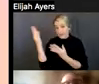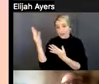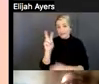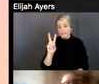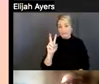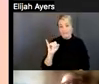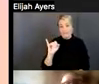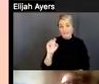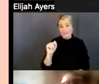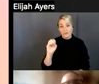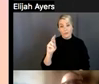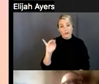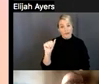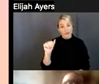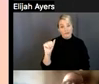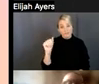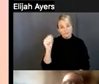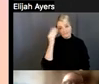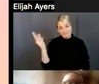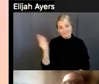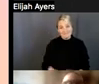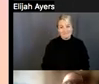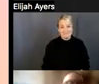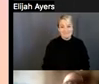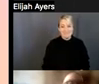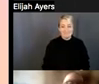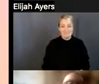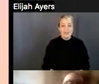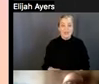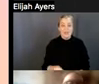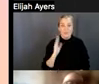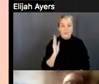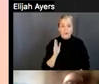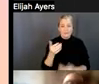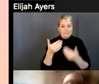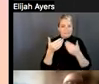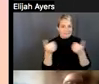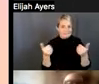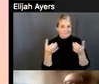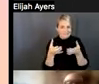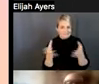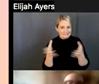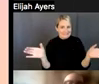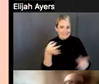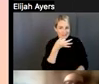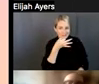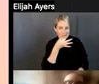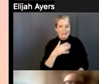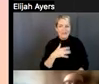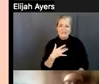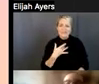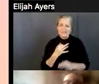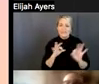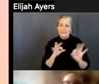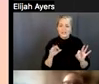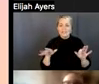And we're going to be sending you off in a moment. So feel free to make sure that you're